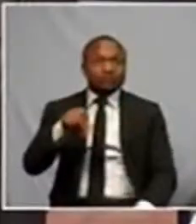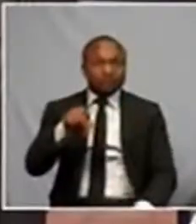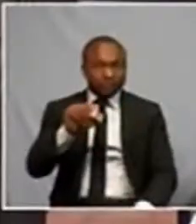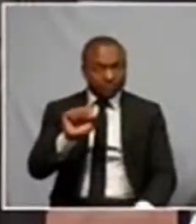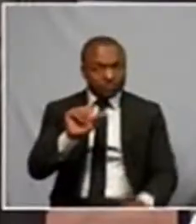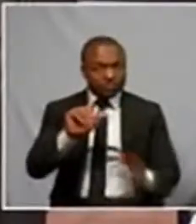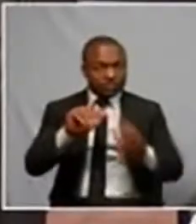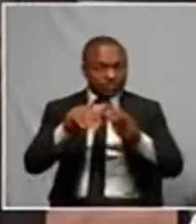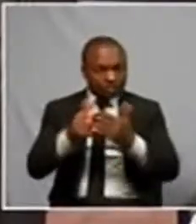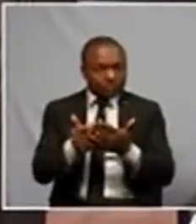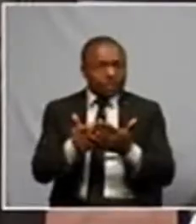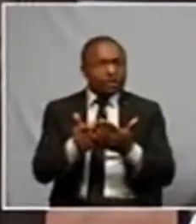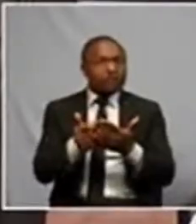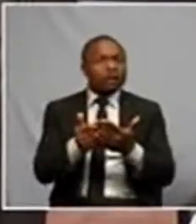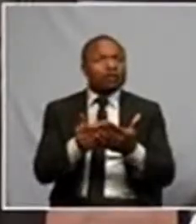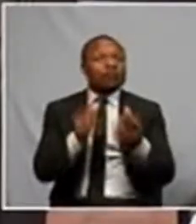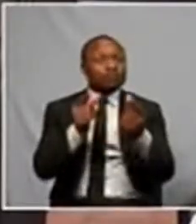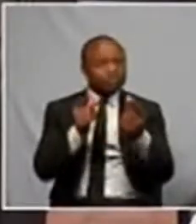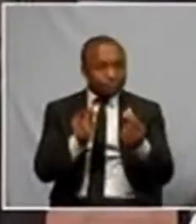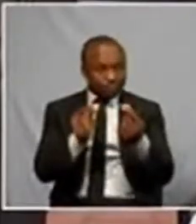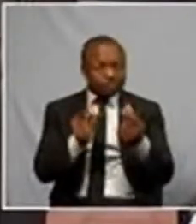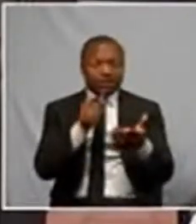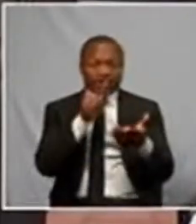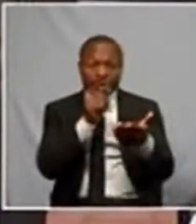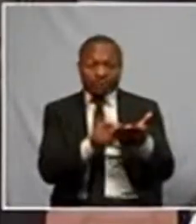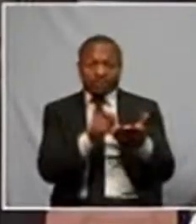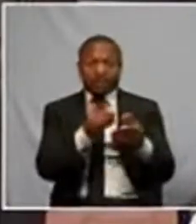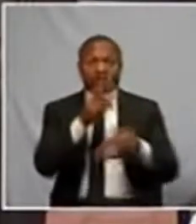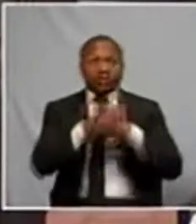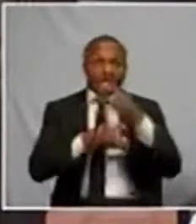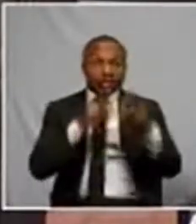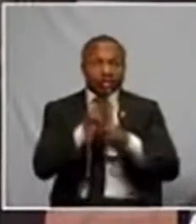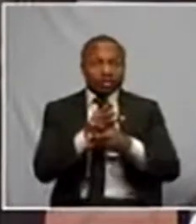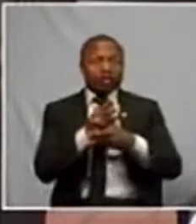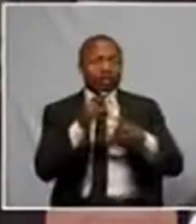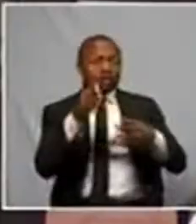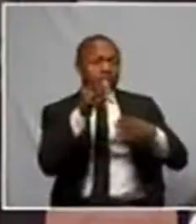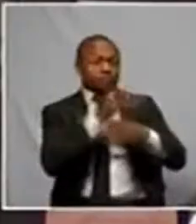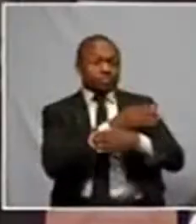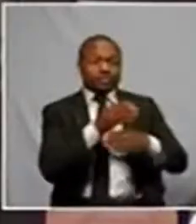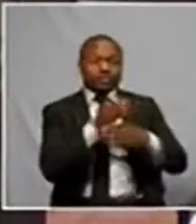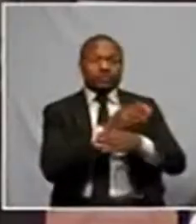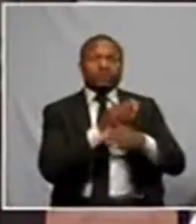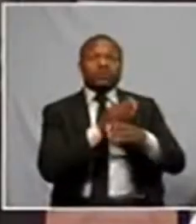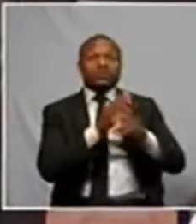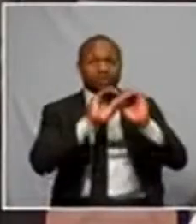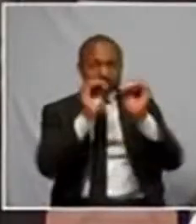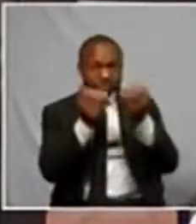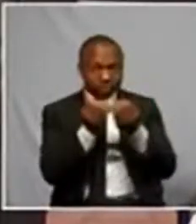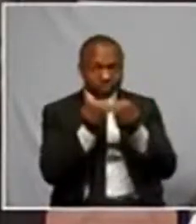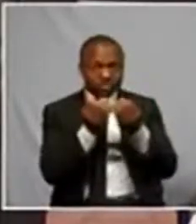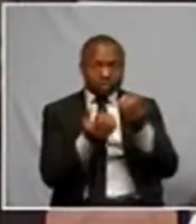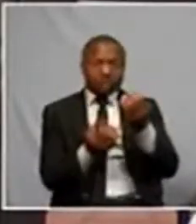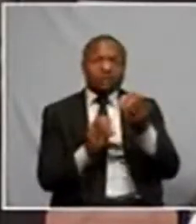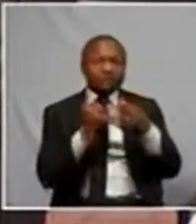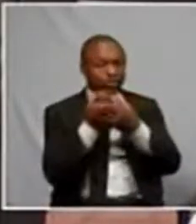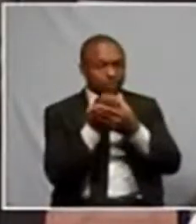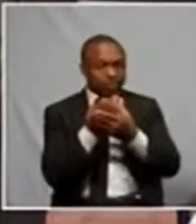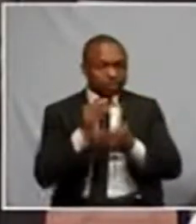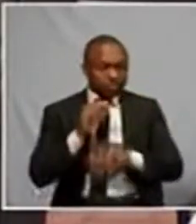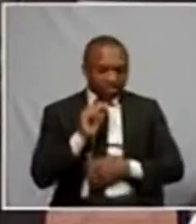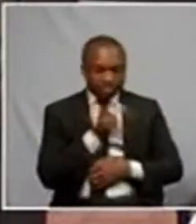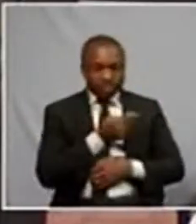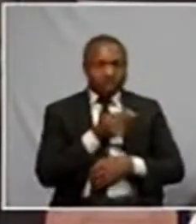how often does this World Trade Organization engage, especially as developing countries, in capacity